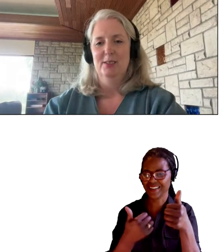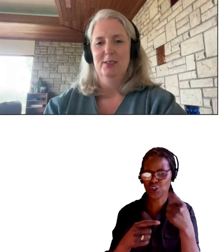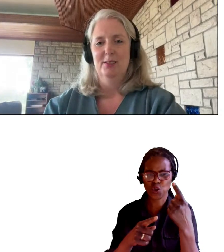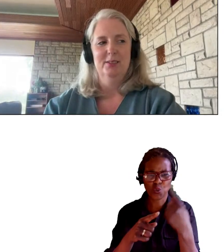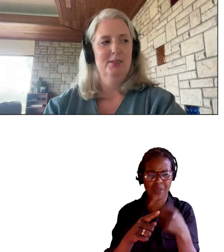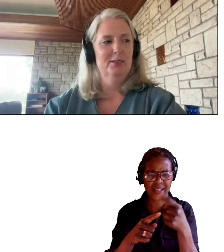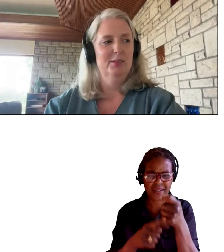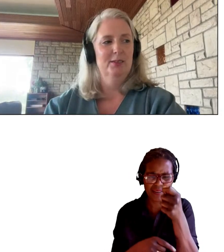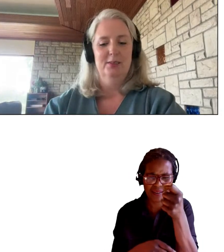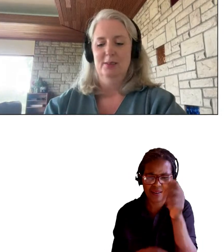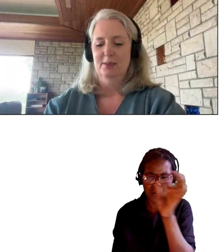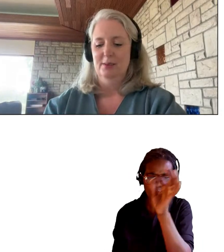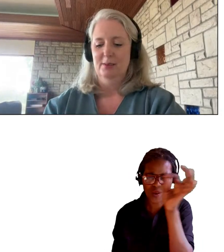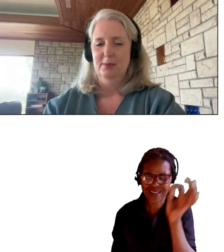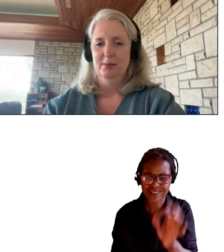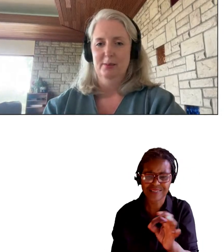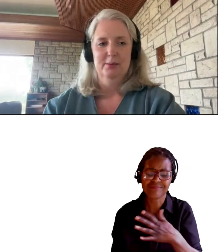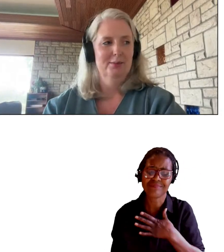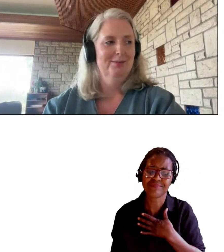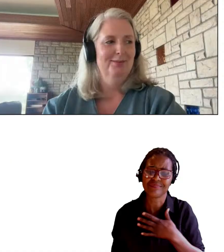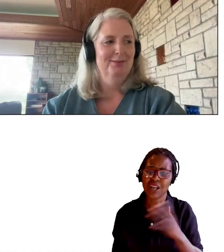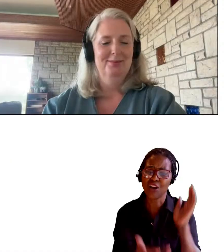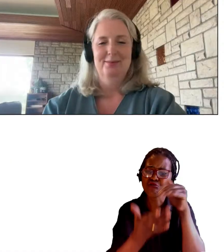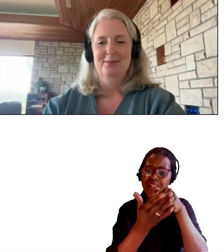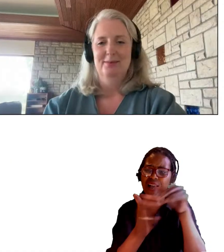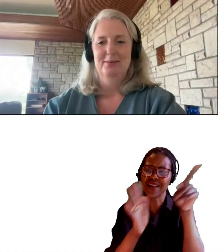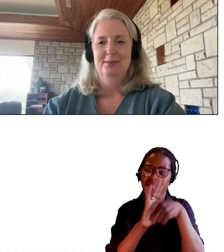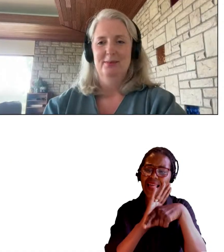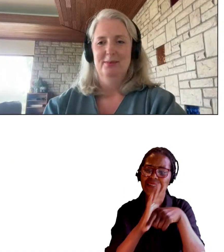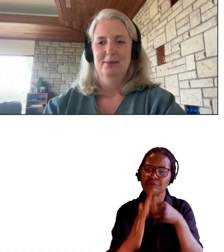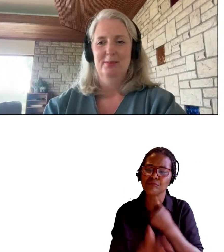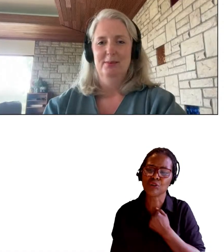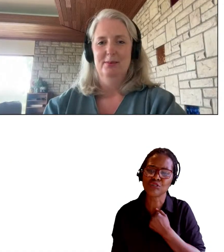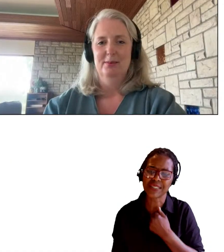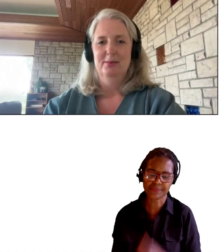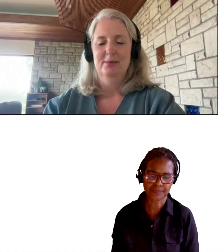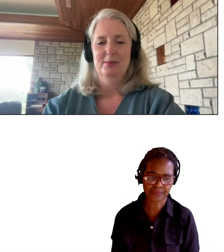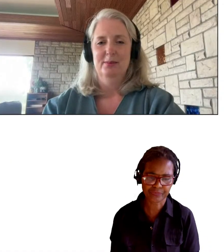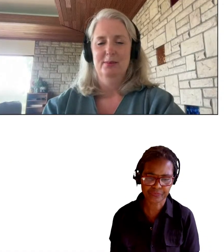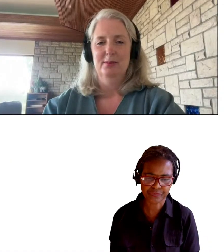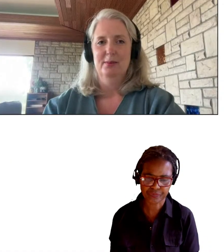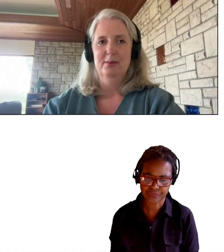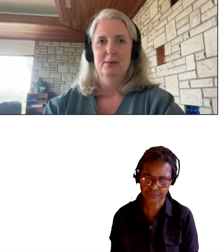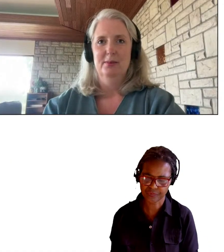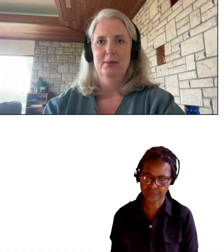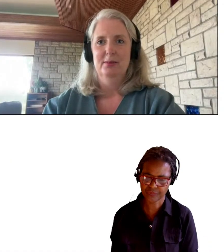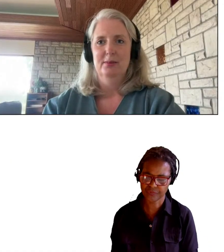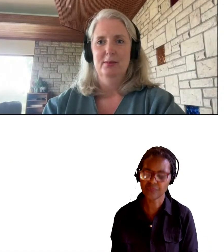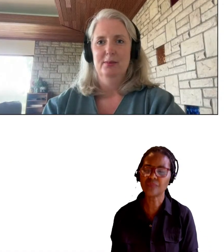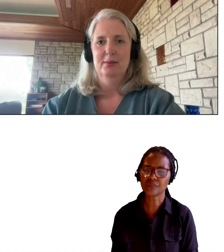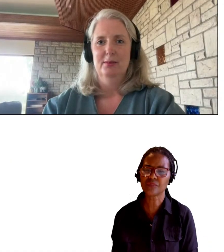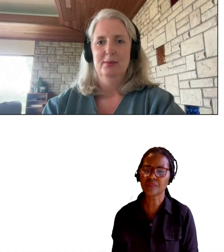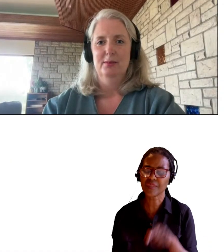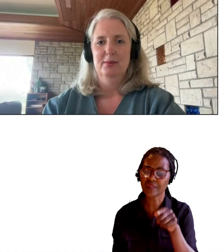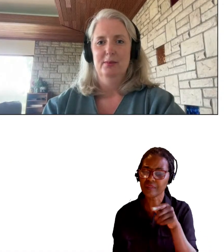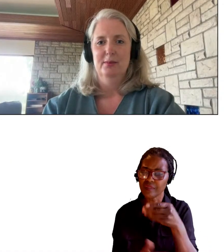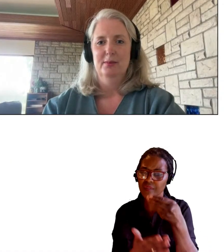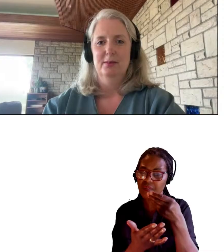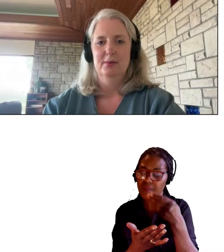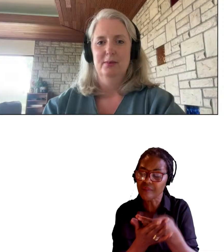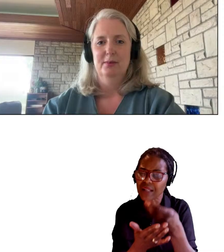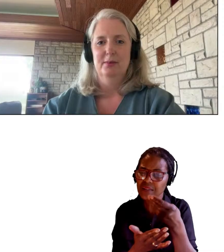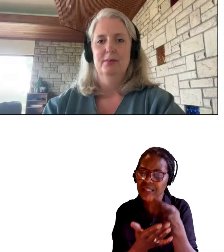question. Apologies, late arrival. Does this largely cover individuals making applications, or are